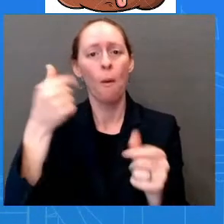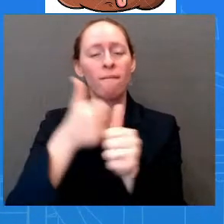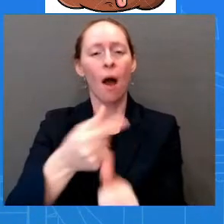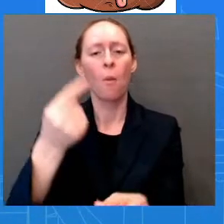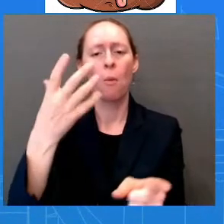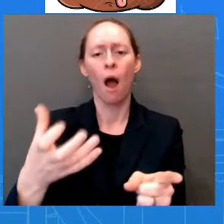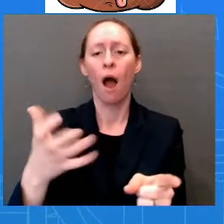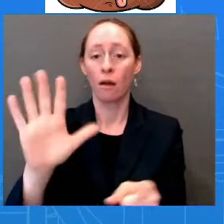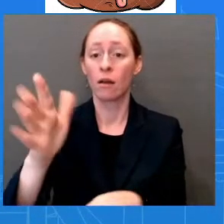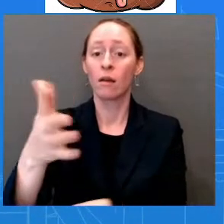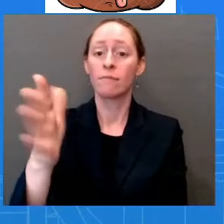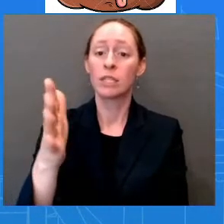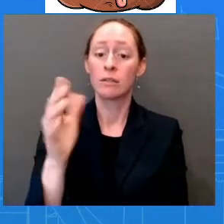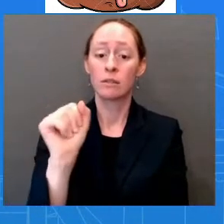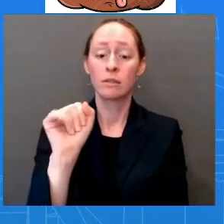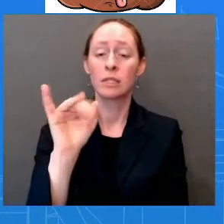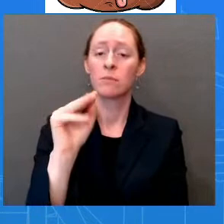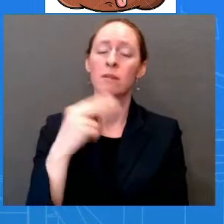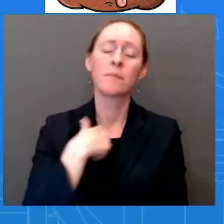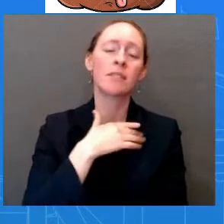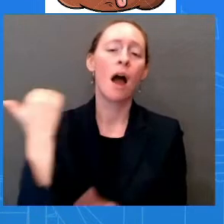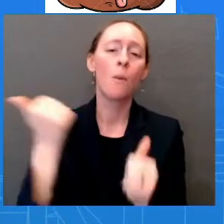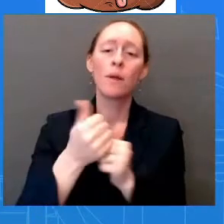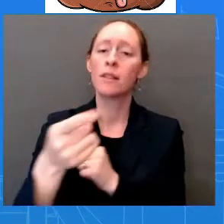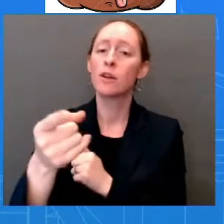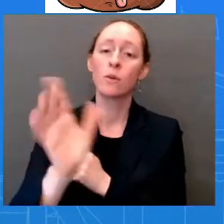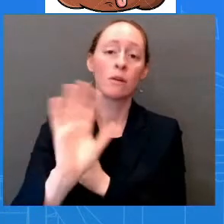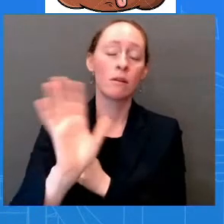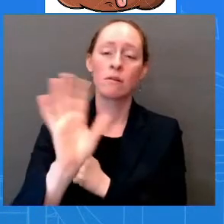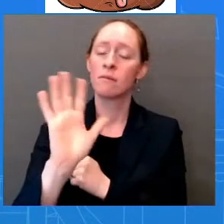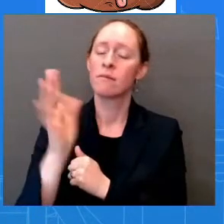done. I'm done with you right now. Go ahead. Go ahead. Simon